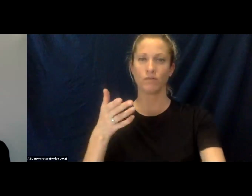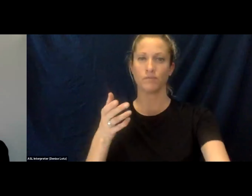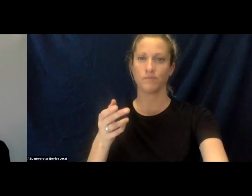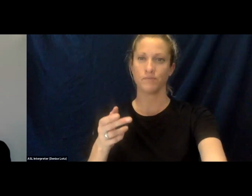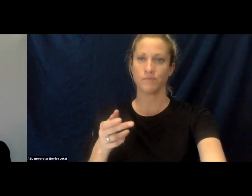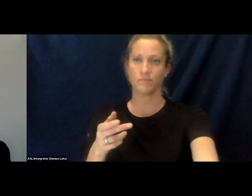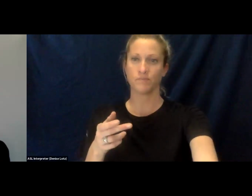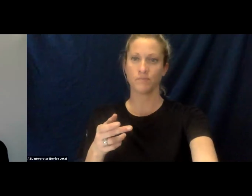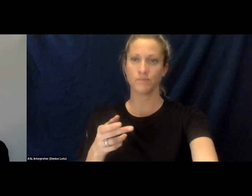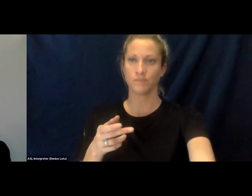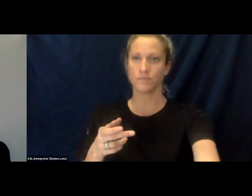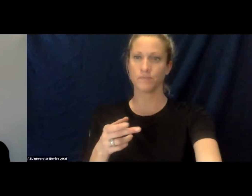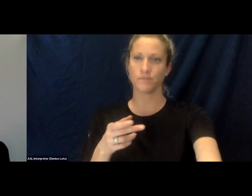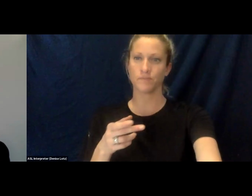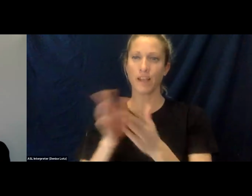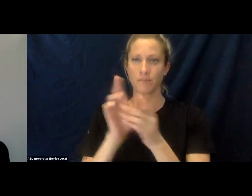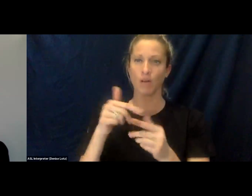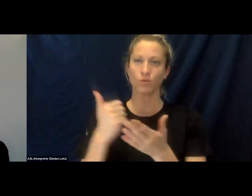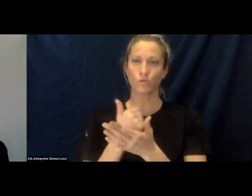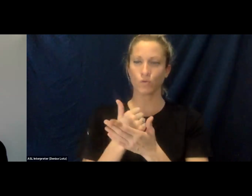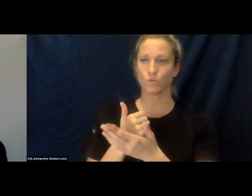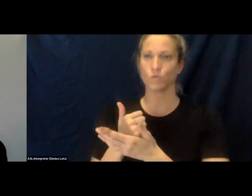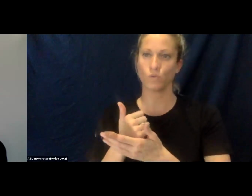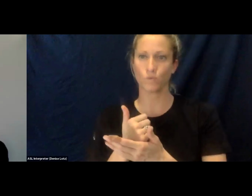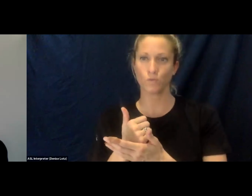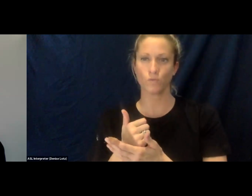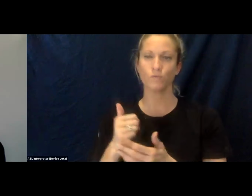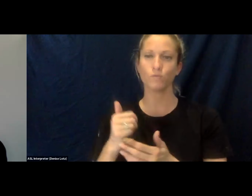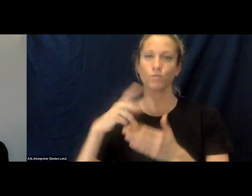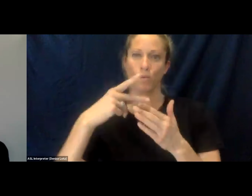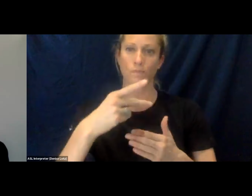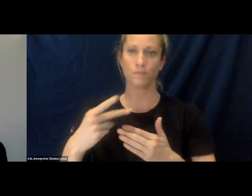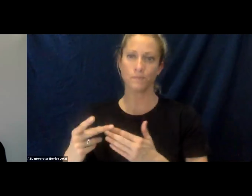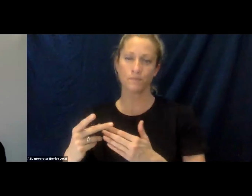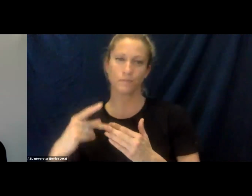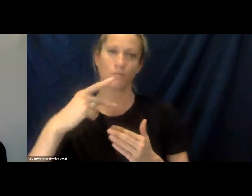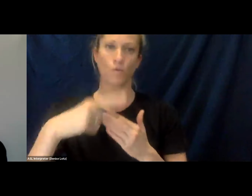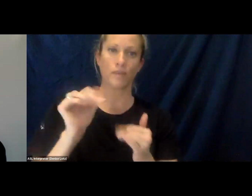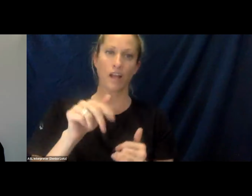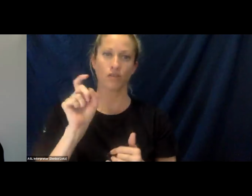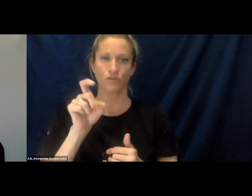about some of our newer existing programs that should be